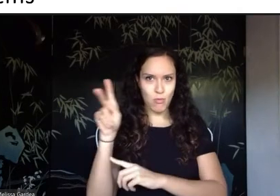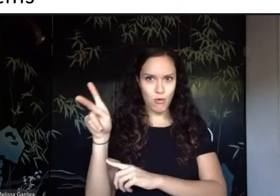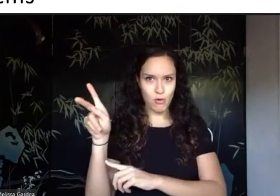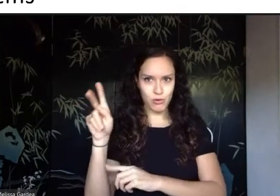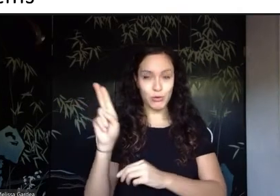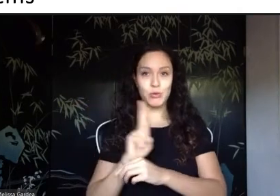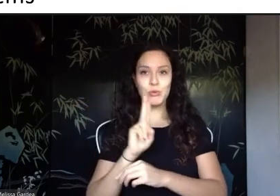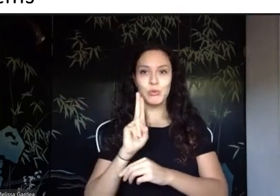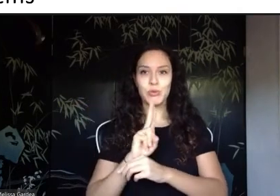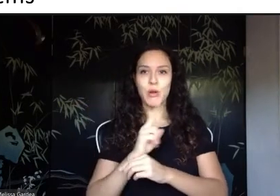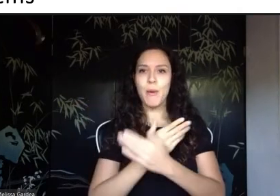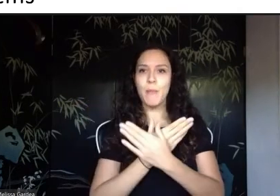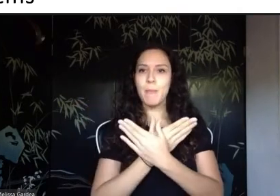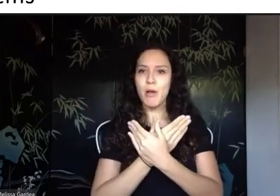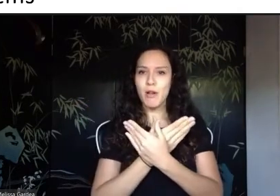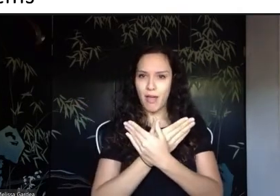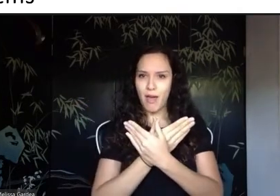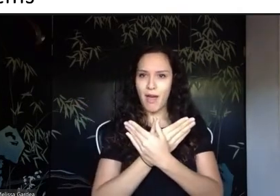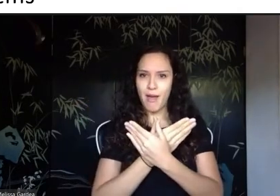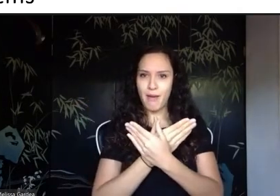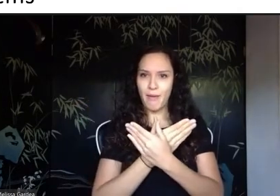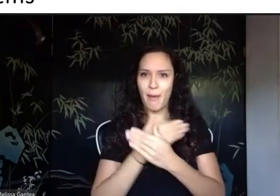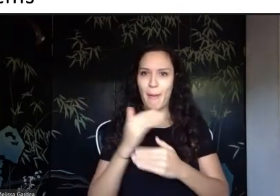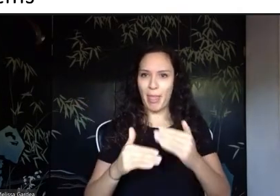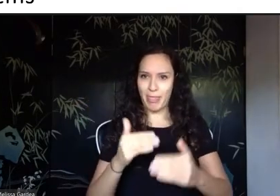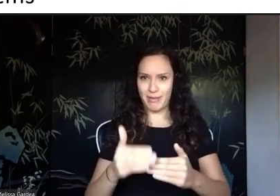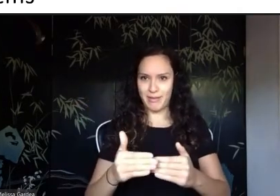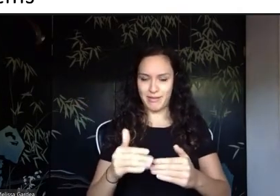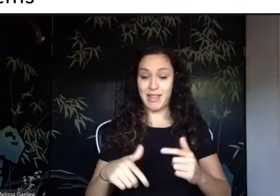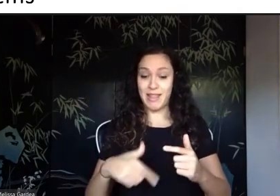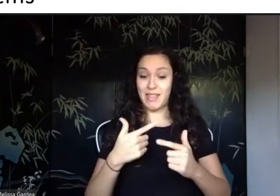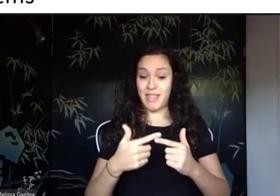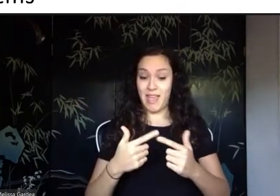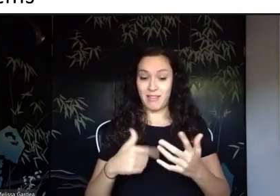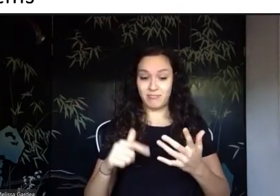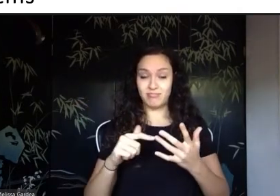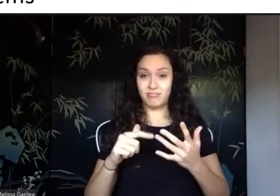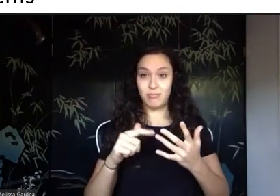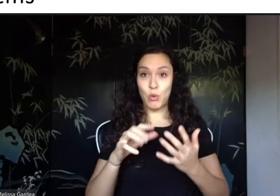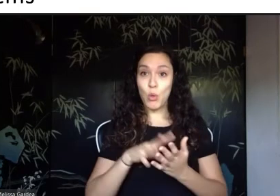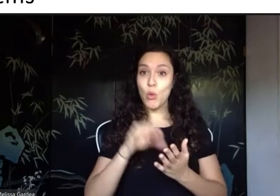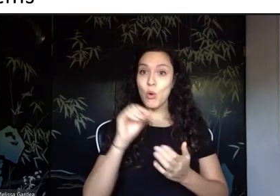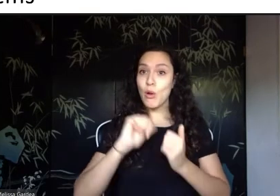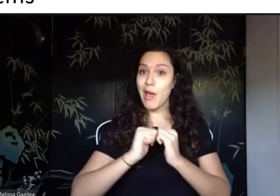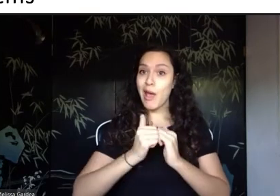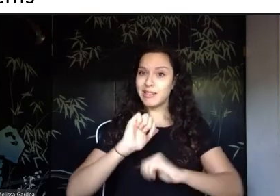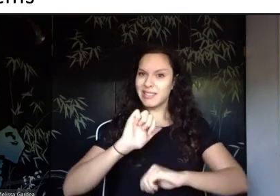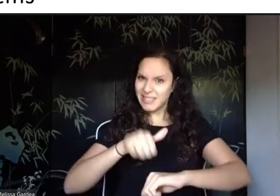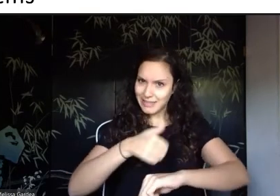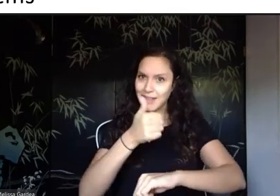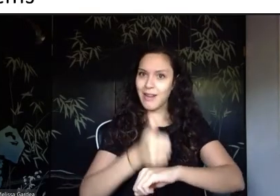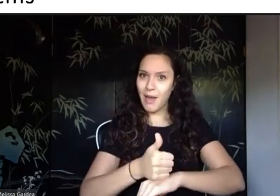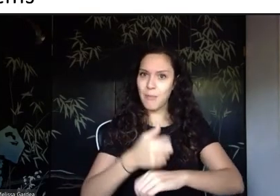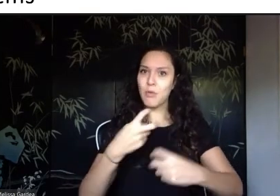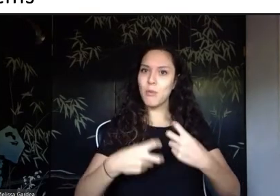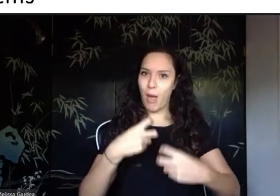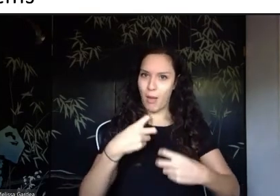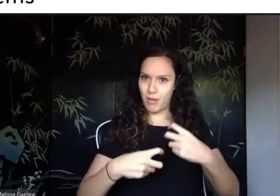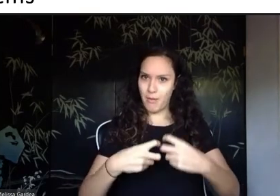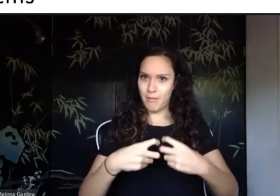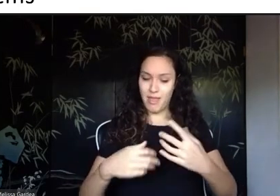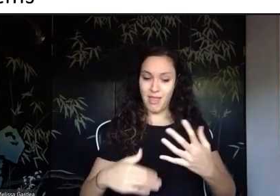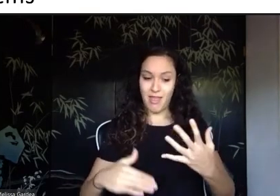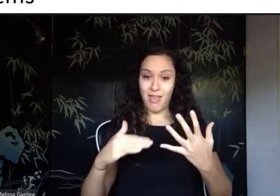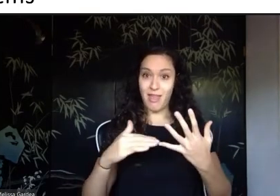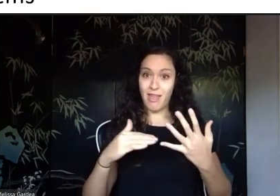solve complex proportions using the butterfly method. Then we're going to learn how to set up these proportions